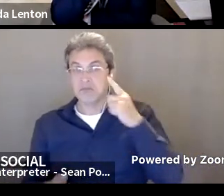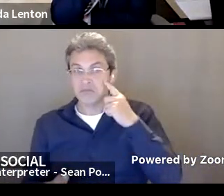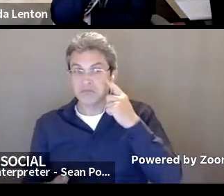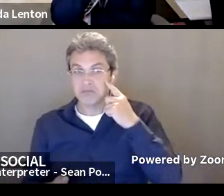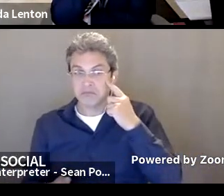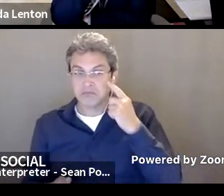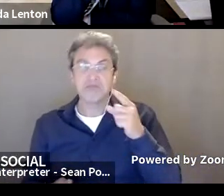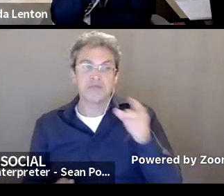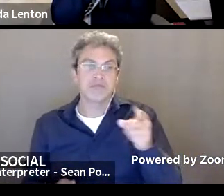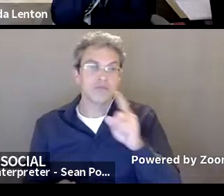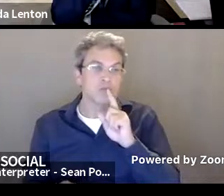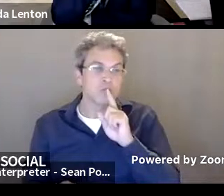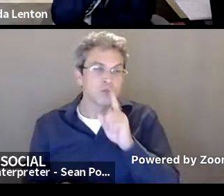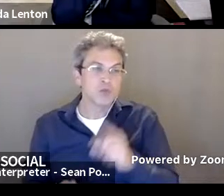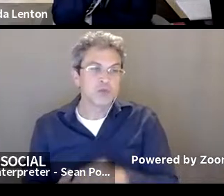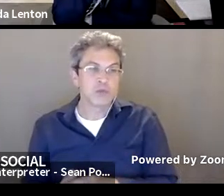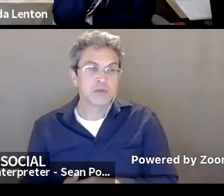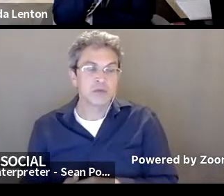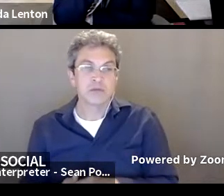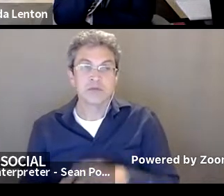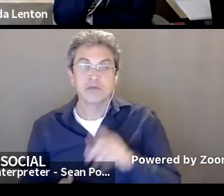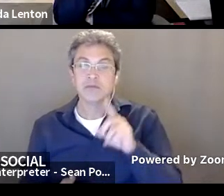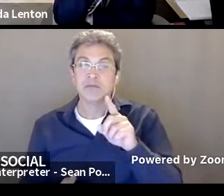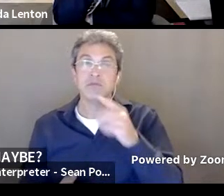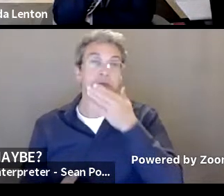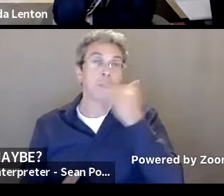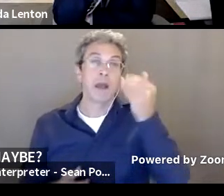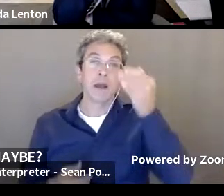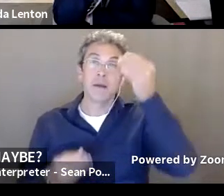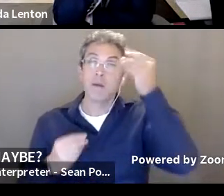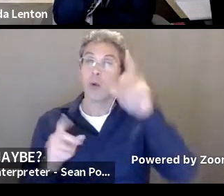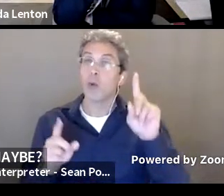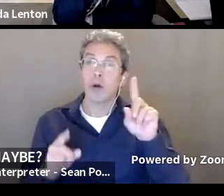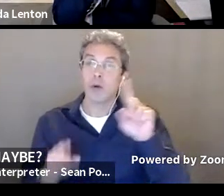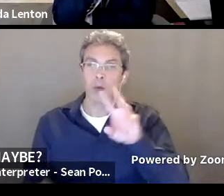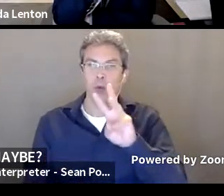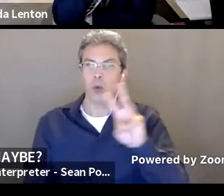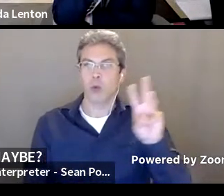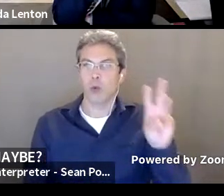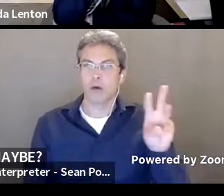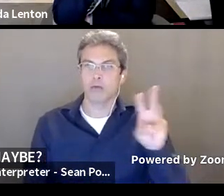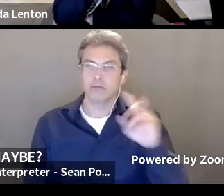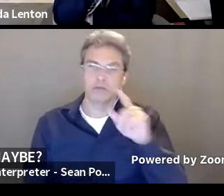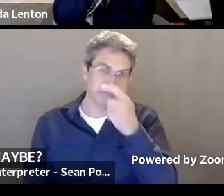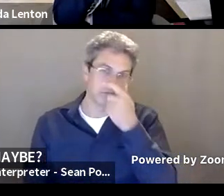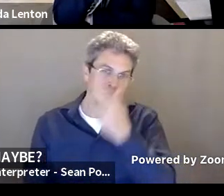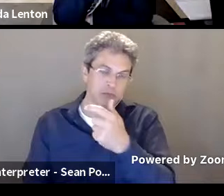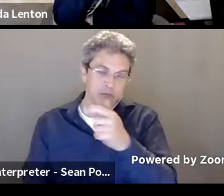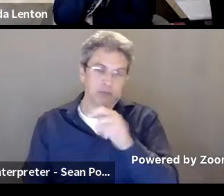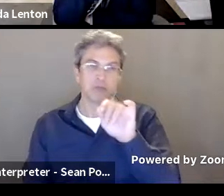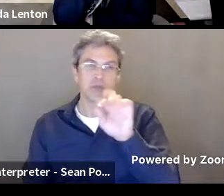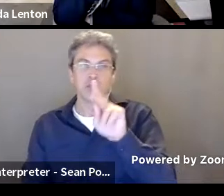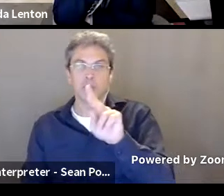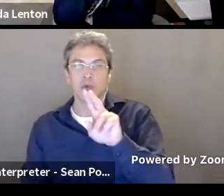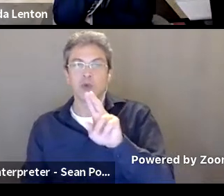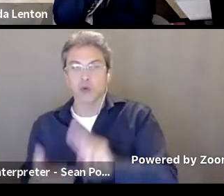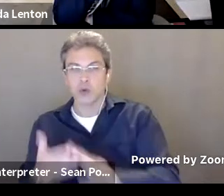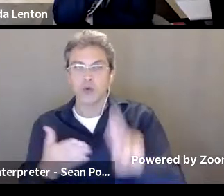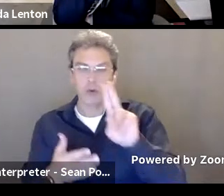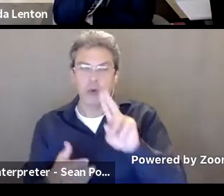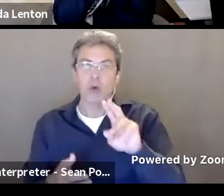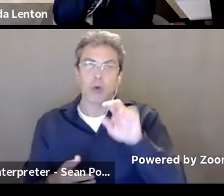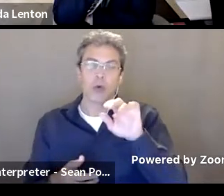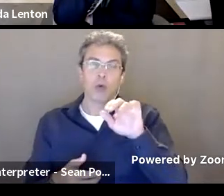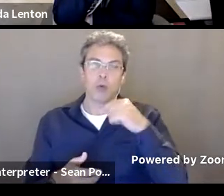Sure. I think the best source of information that's up to date is the website, York University or YU Better Together.